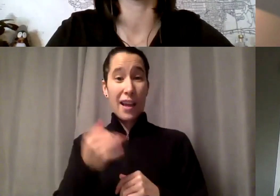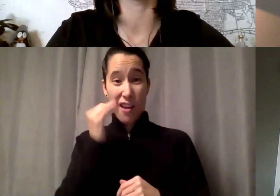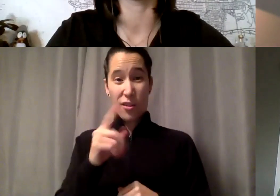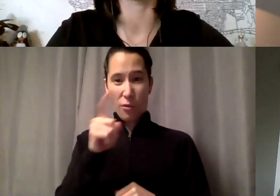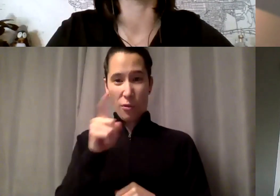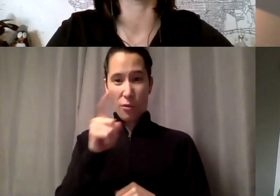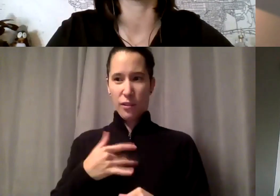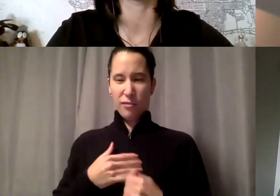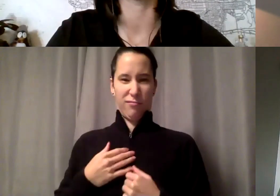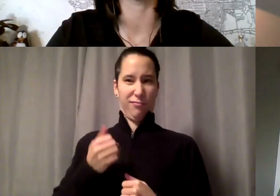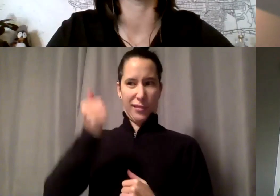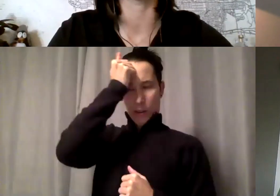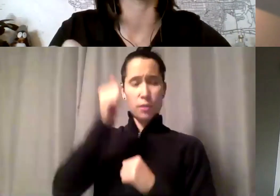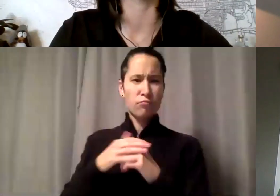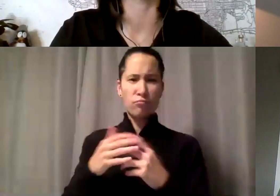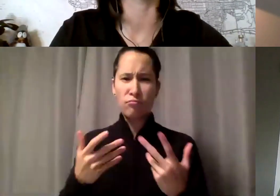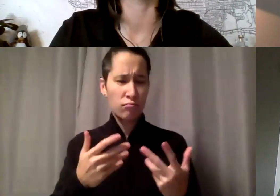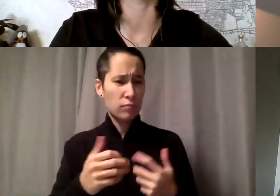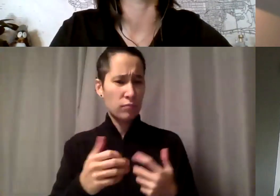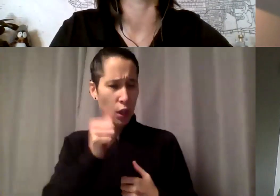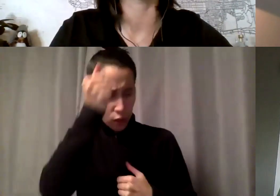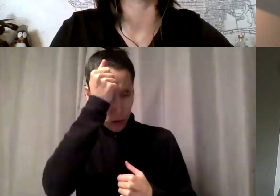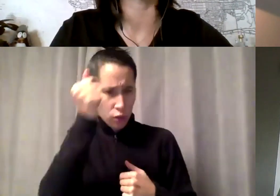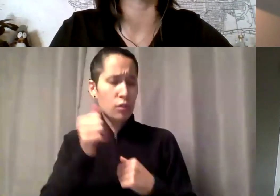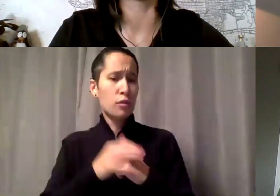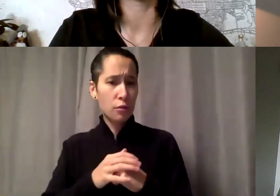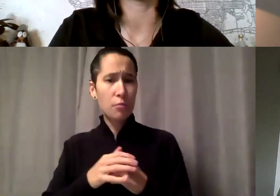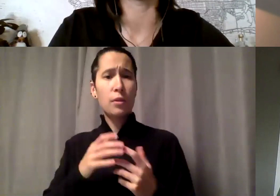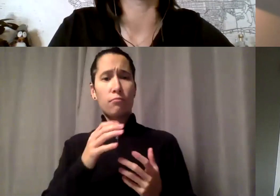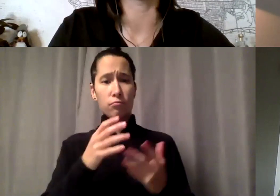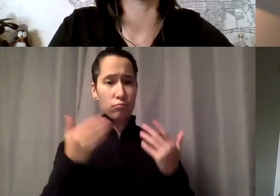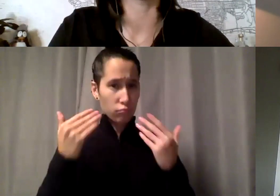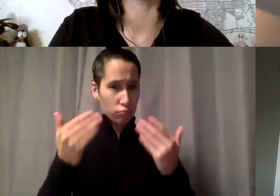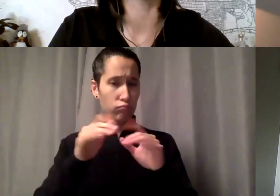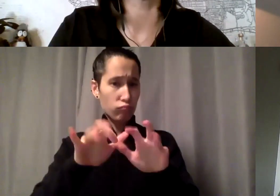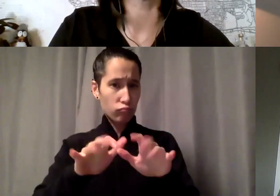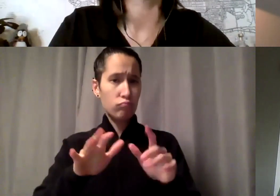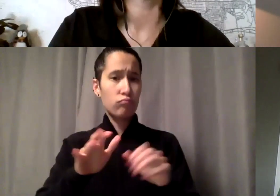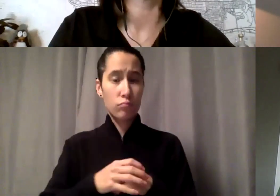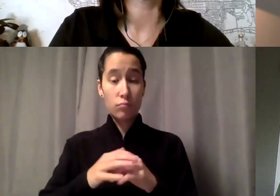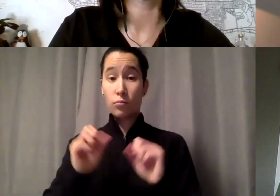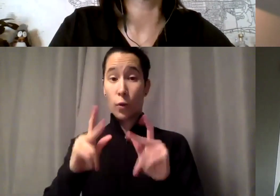them all in there, and that'll really help our team prioritize which come first. And with that, over to you, Jared.